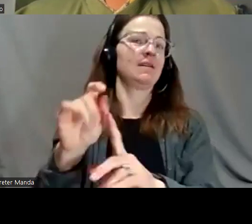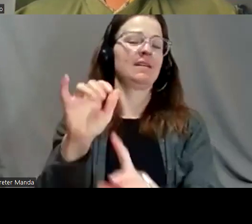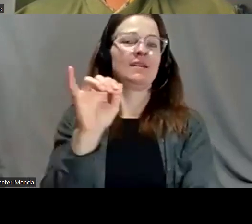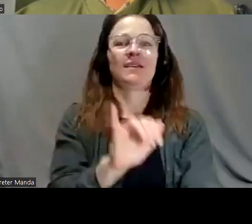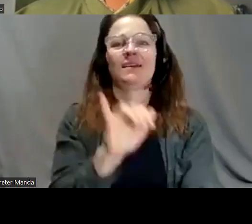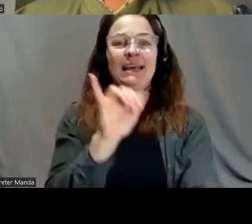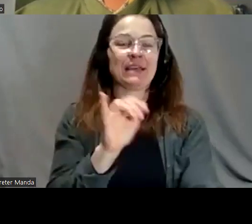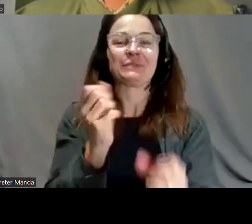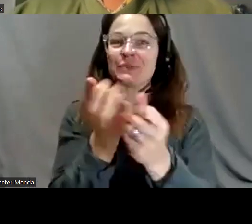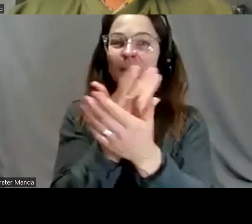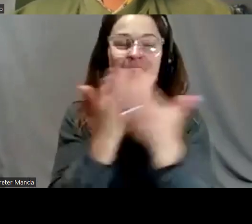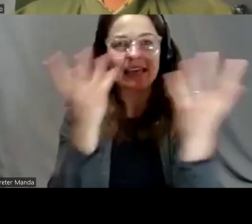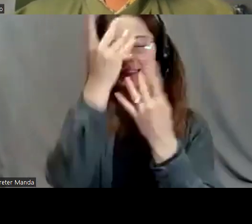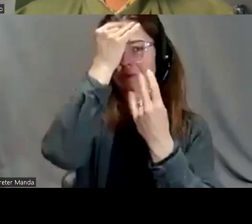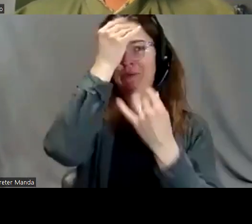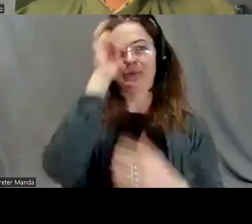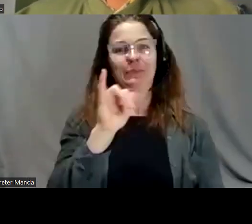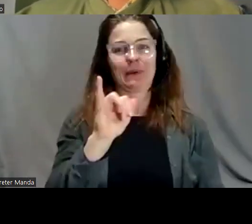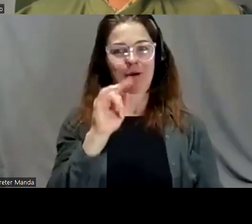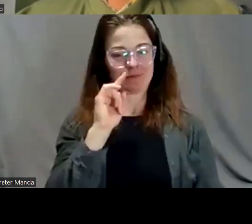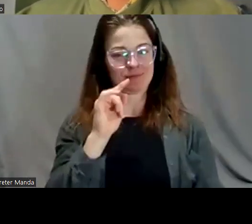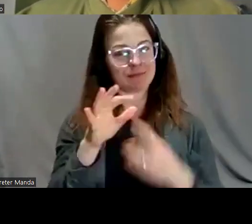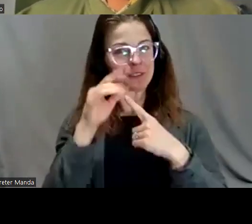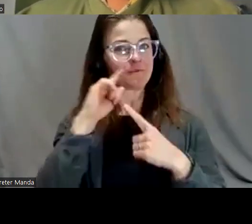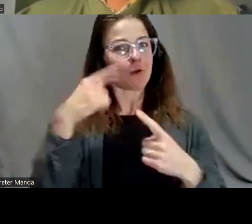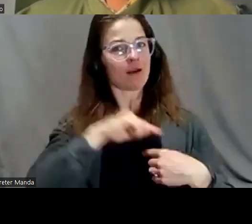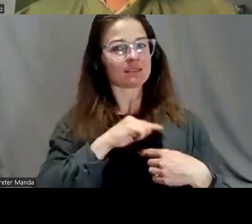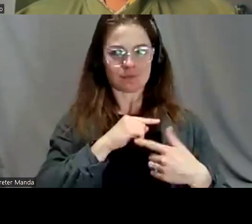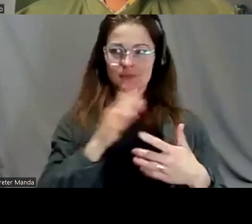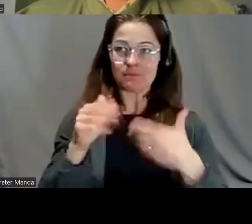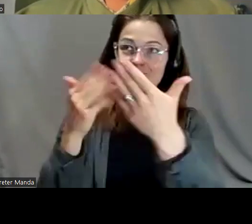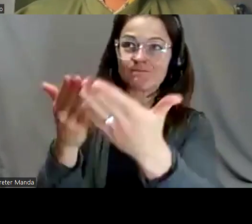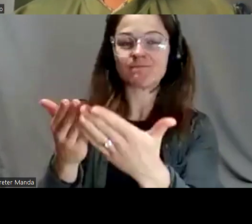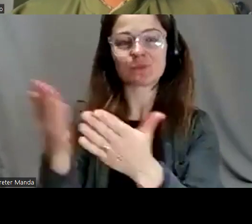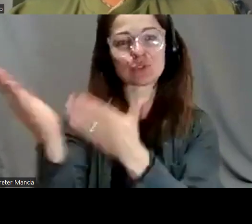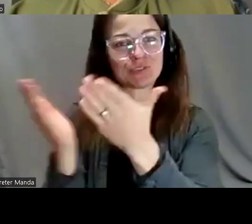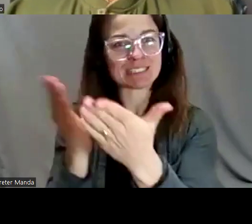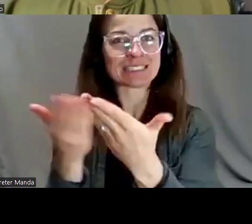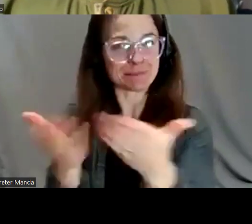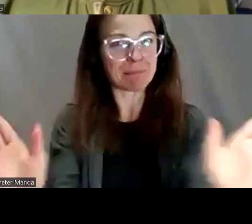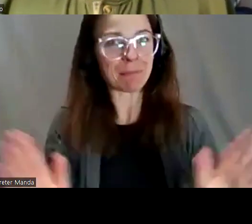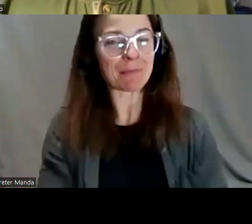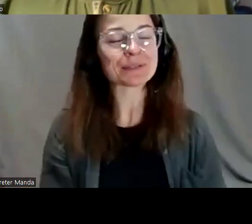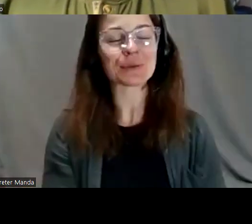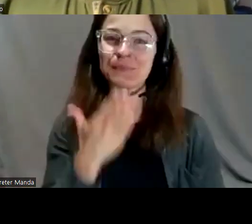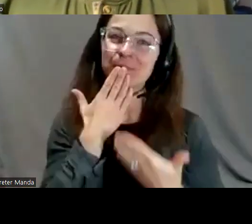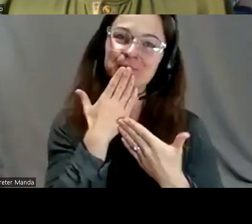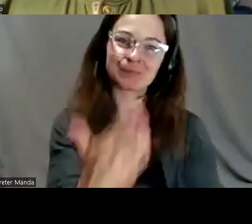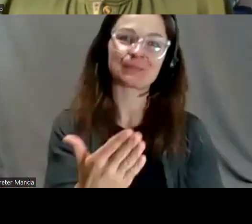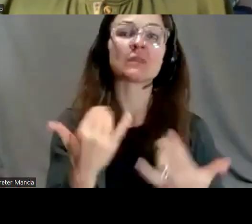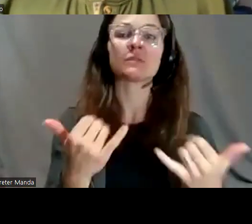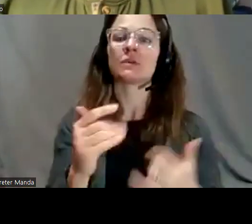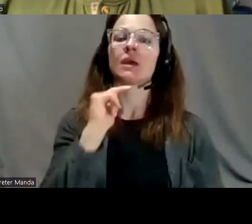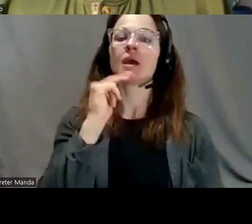many considerations for those of us who provide services to the public, and so we appreciate that. Now I'm going to turn the